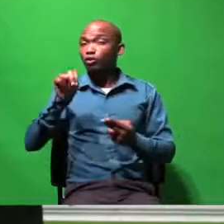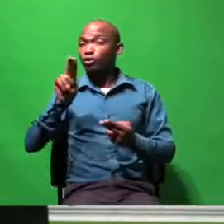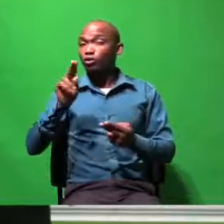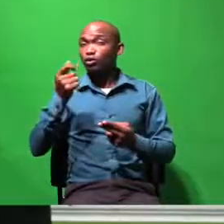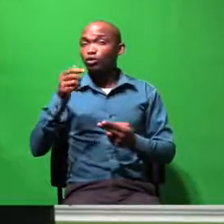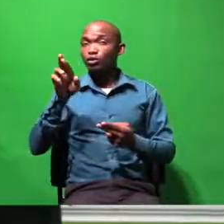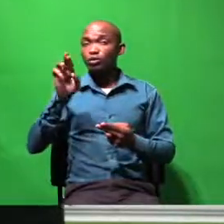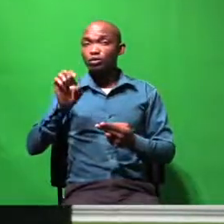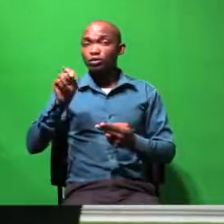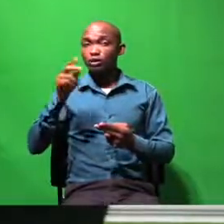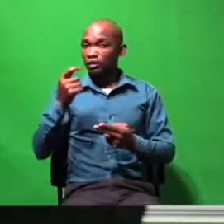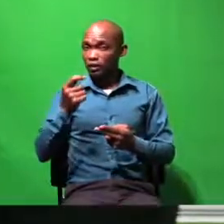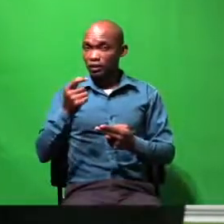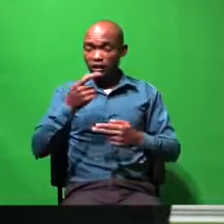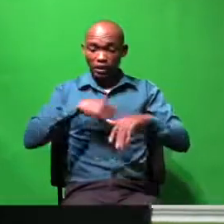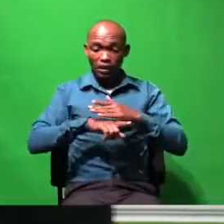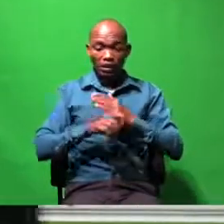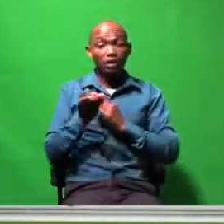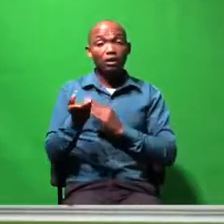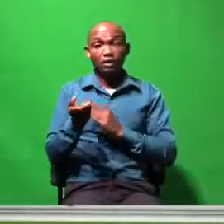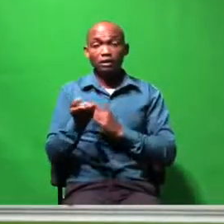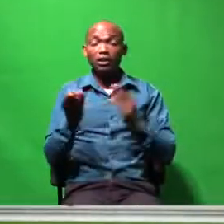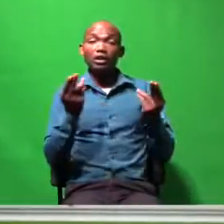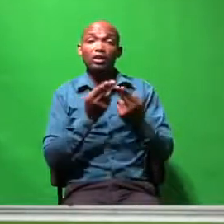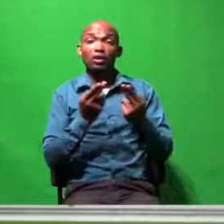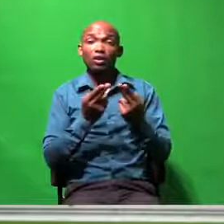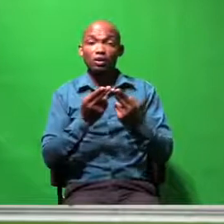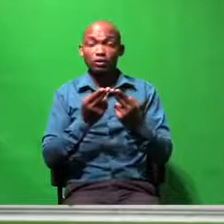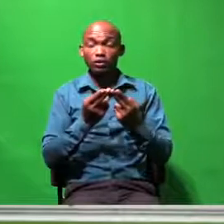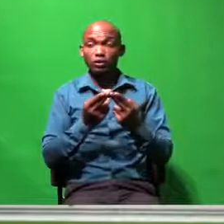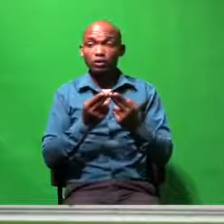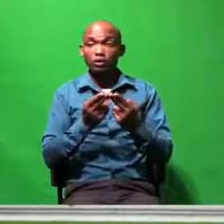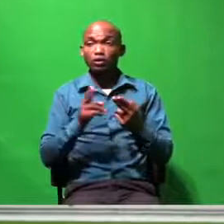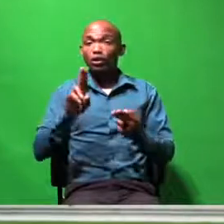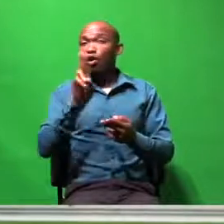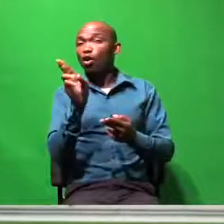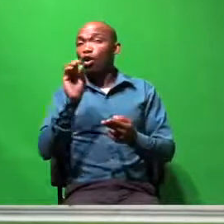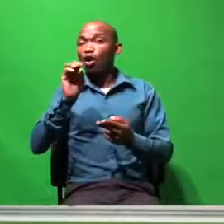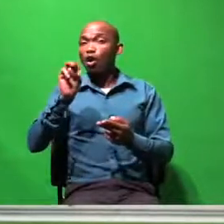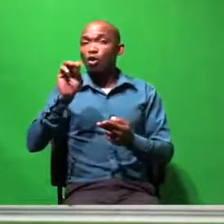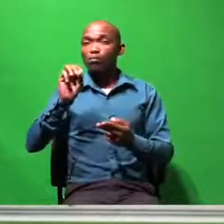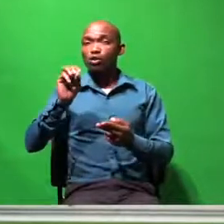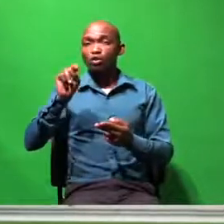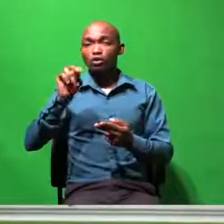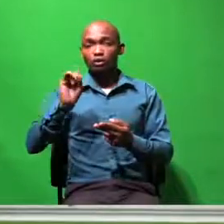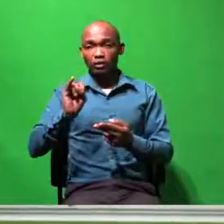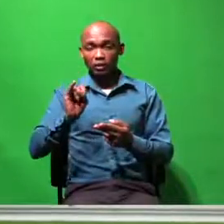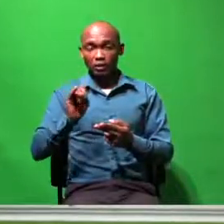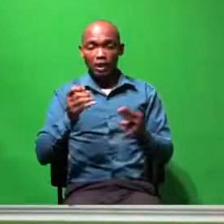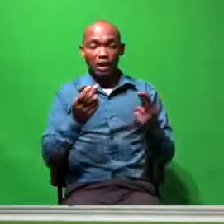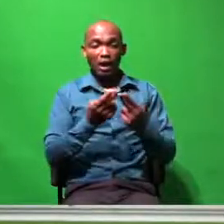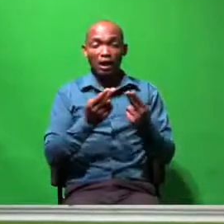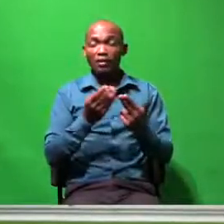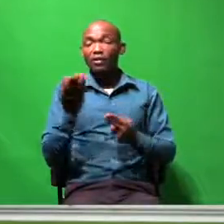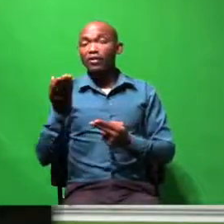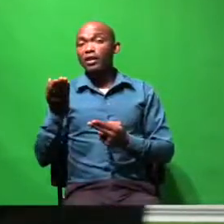As well, there is a nutrient on it. As well, there is hormones. Other